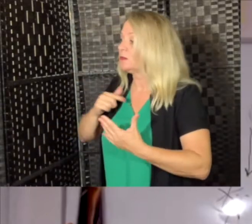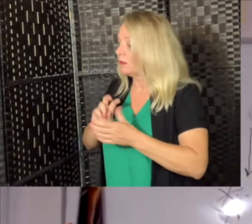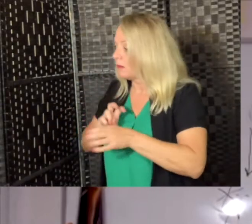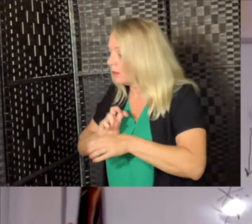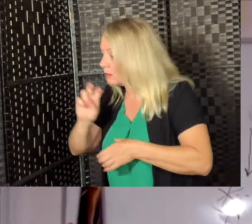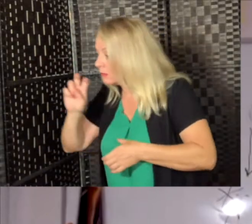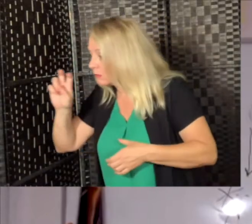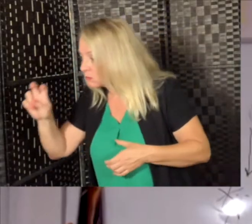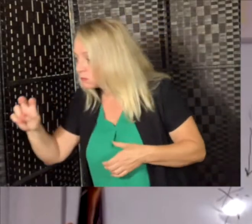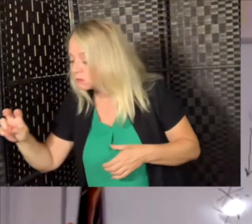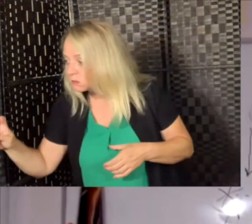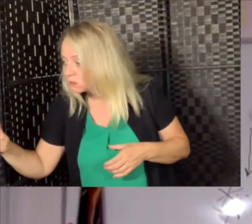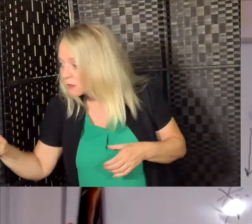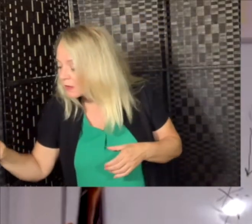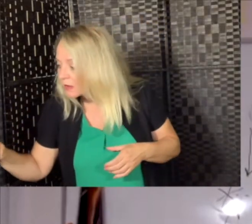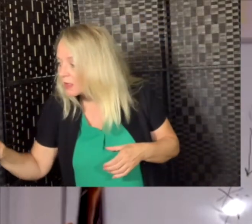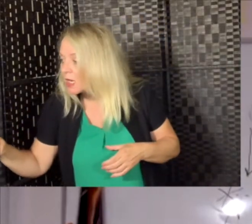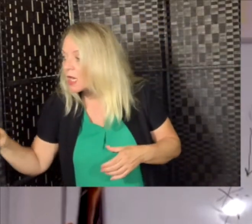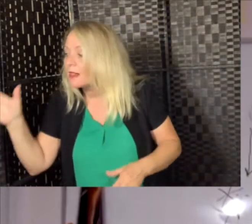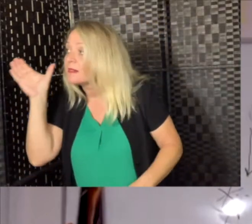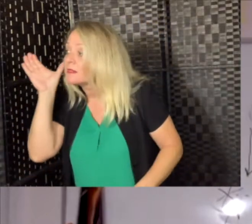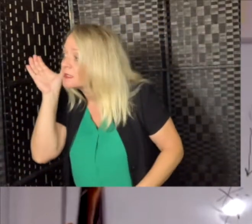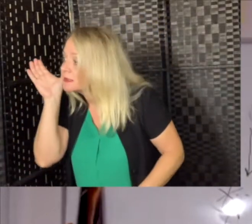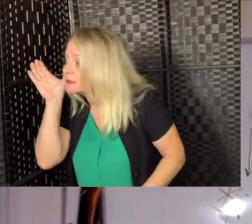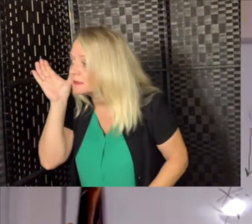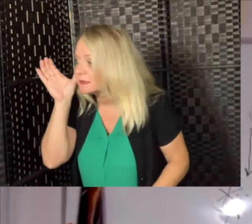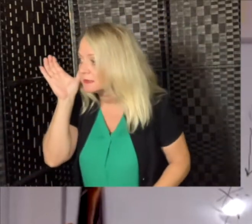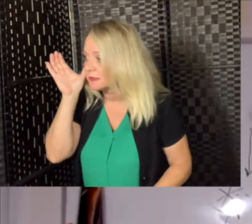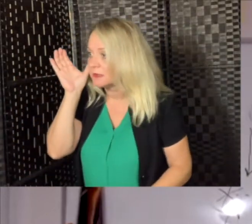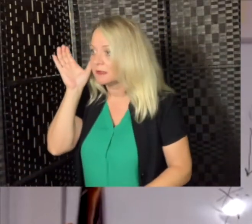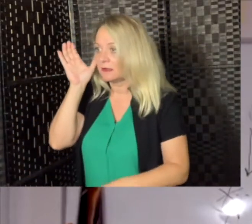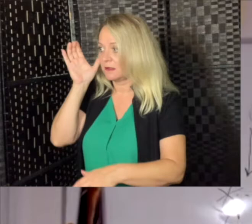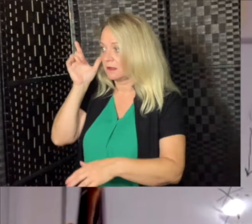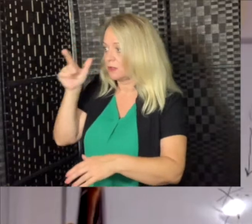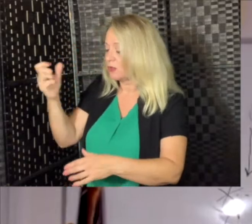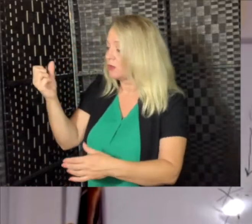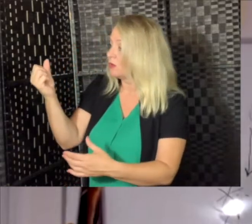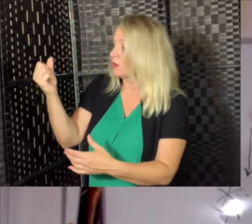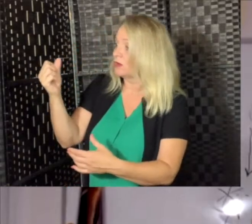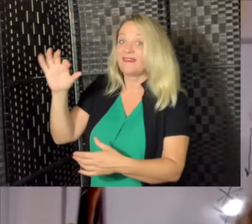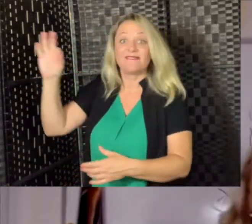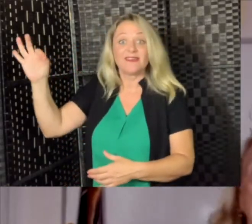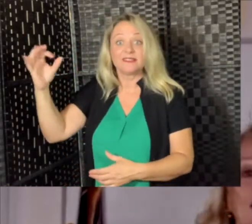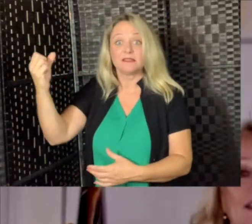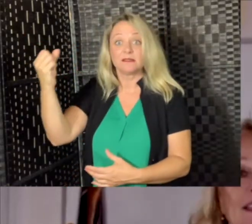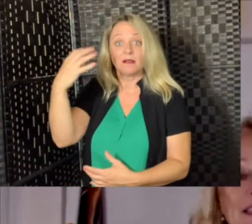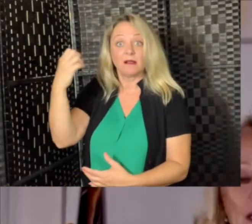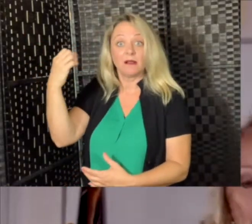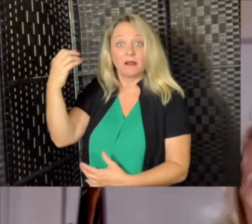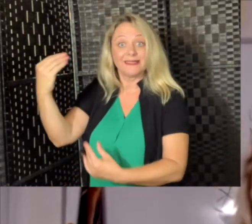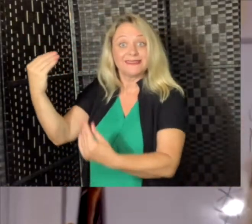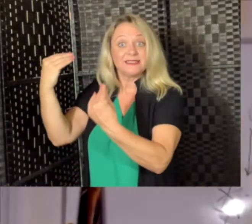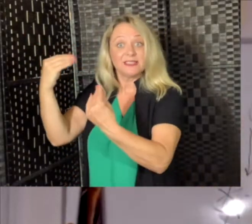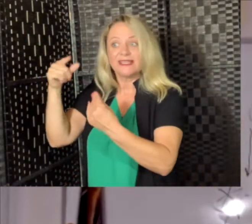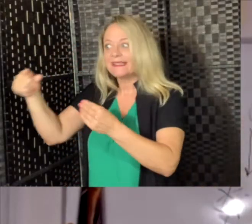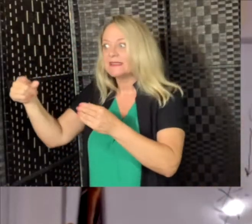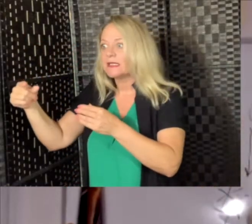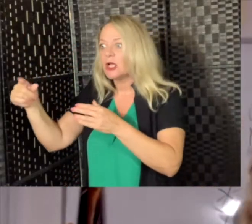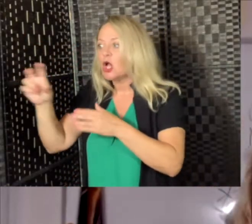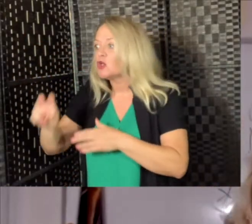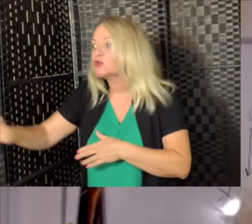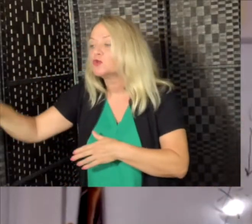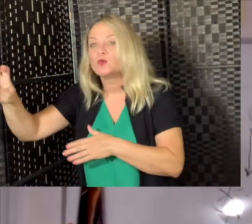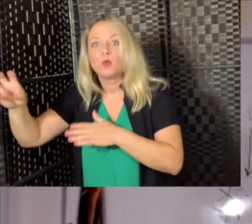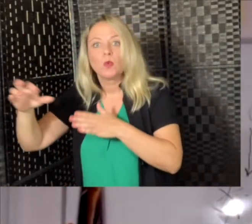let Fenton tell about his world. Fenton is like a tour guide. So if I